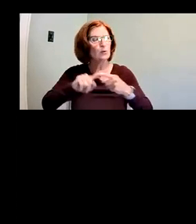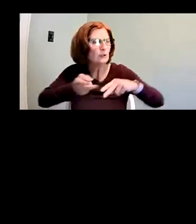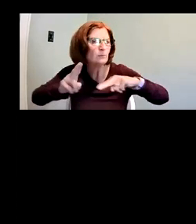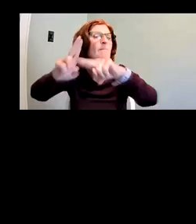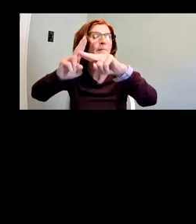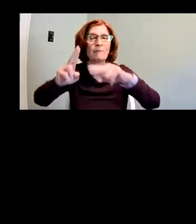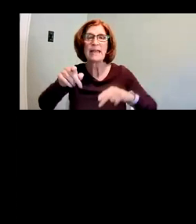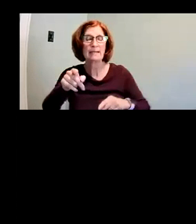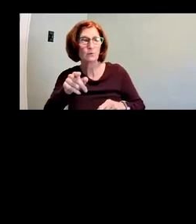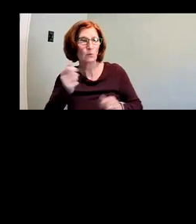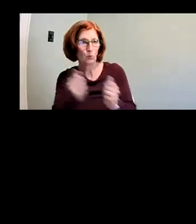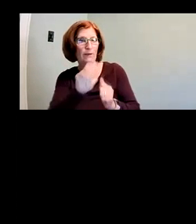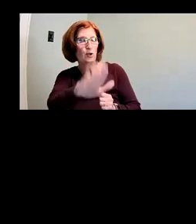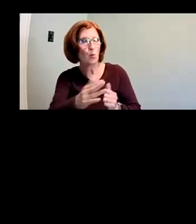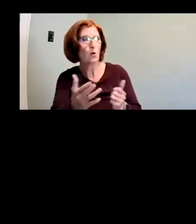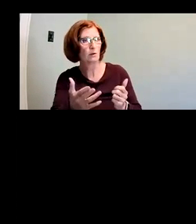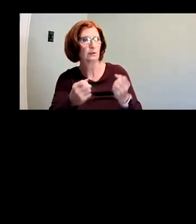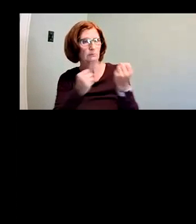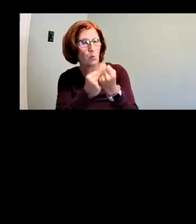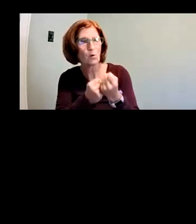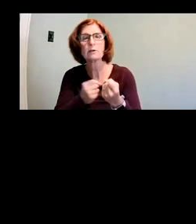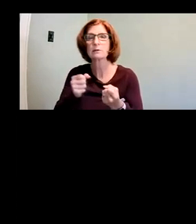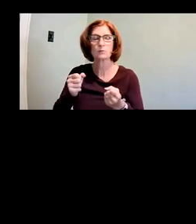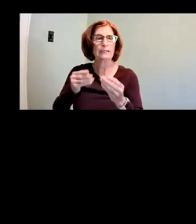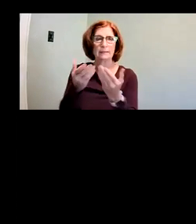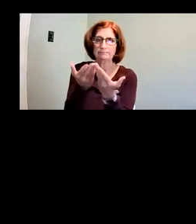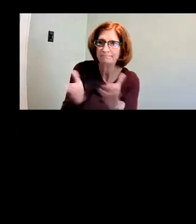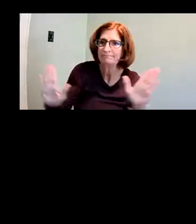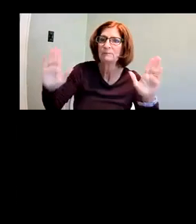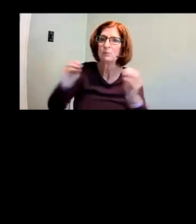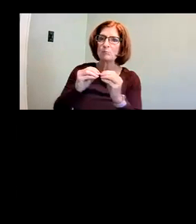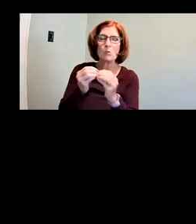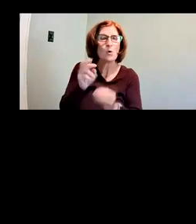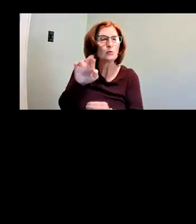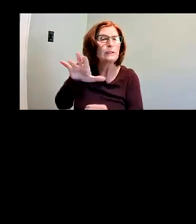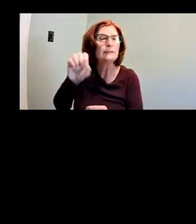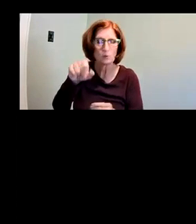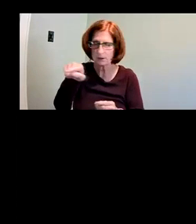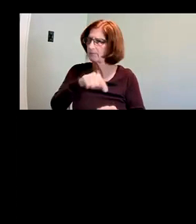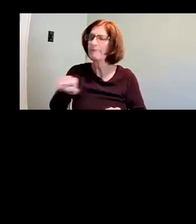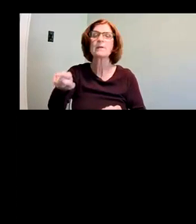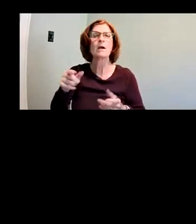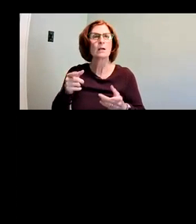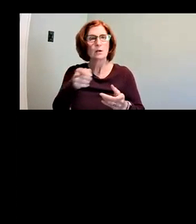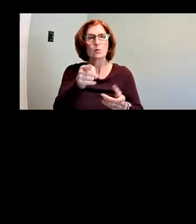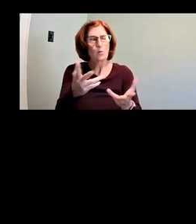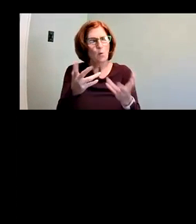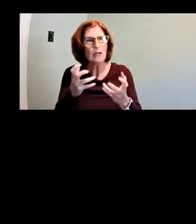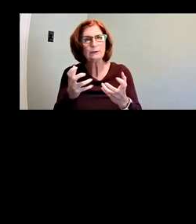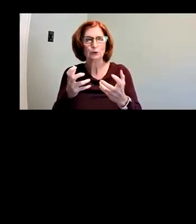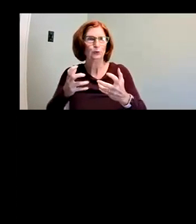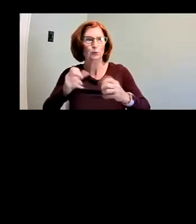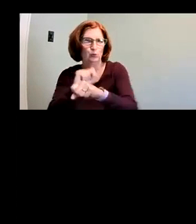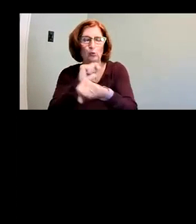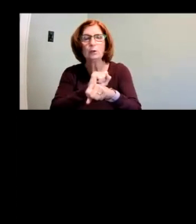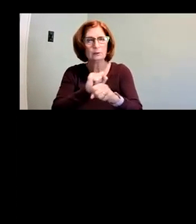members, and governing board to get resources to those the fund was intended to assist. We have always approached working through various obstacles with the spirit